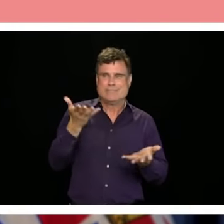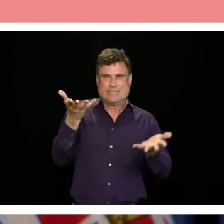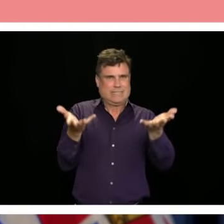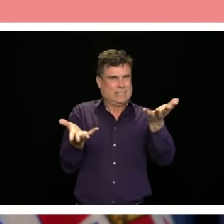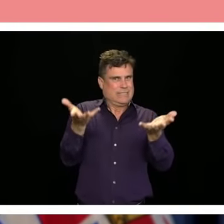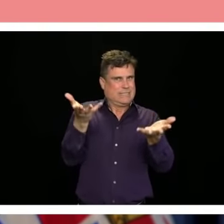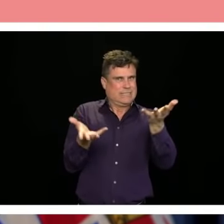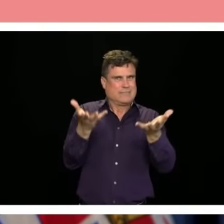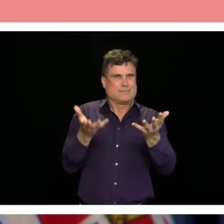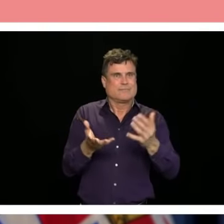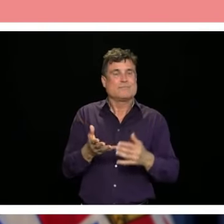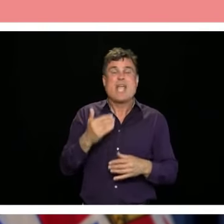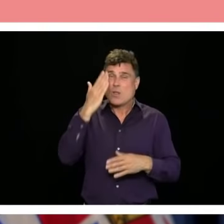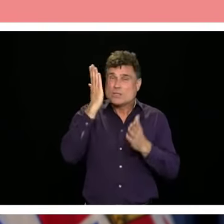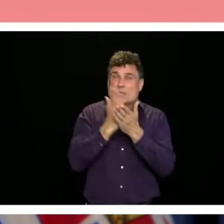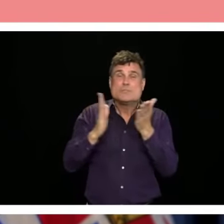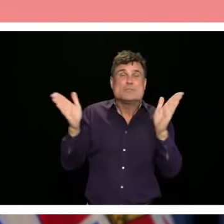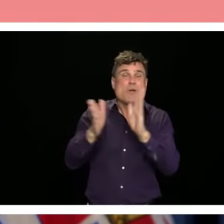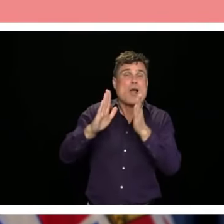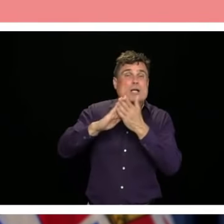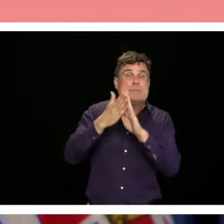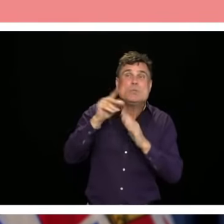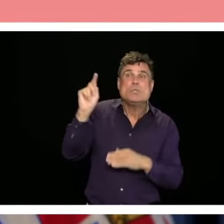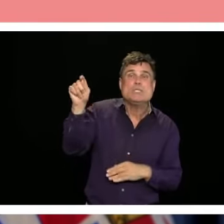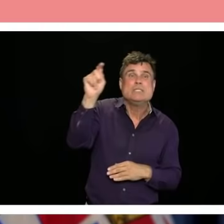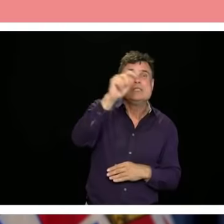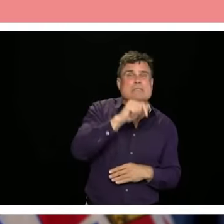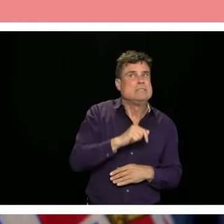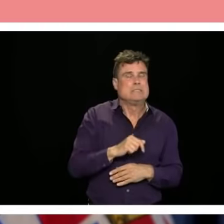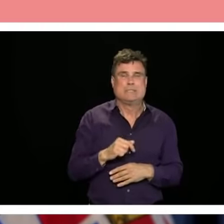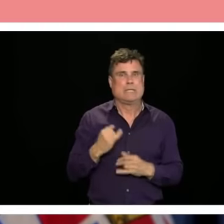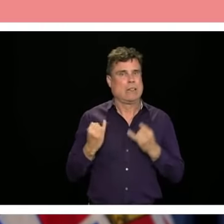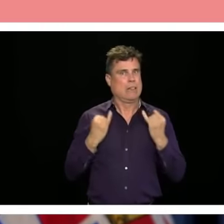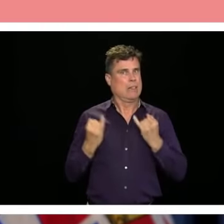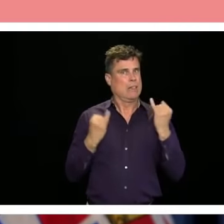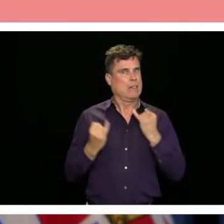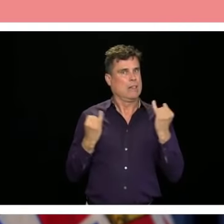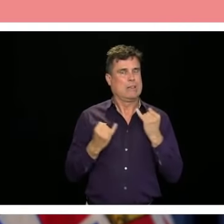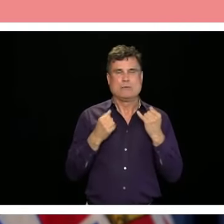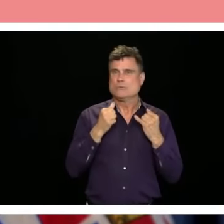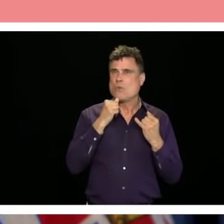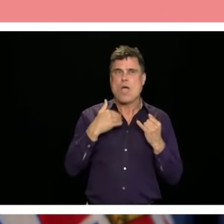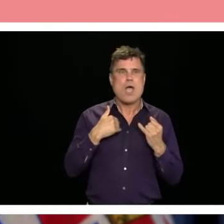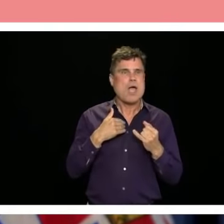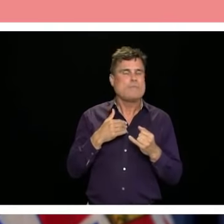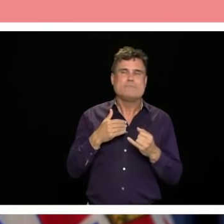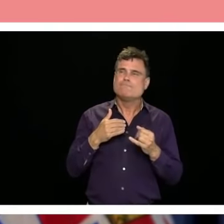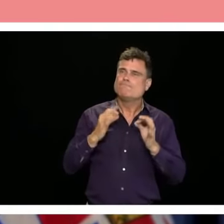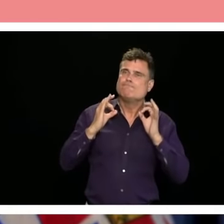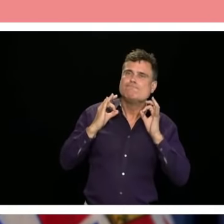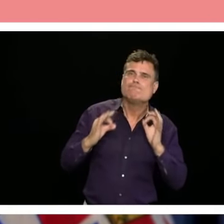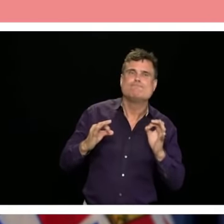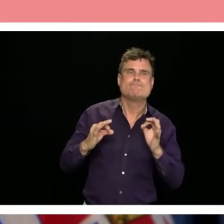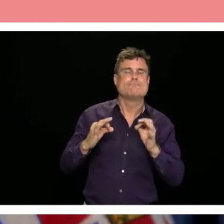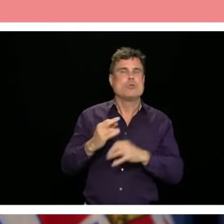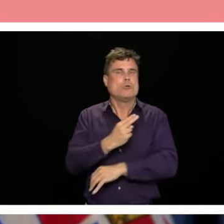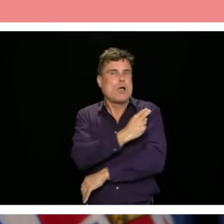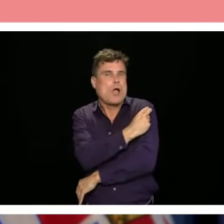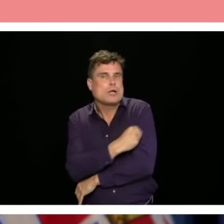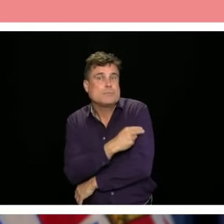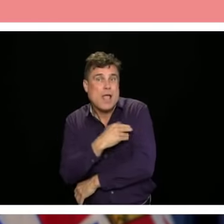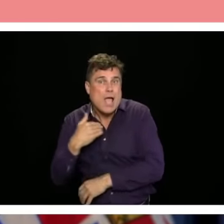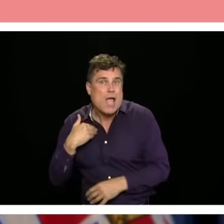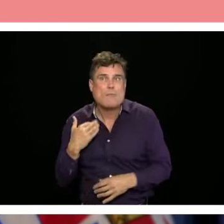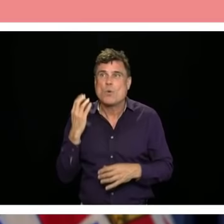in July. And I think this is where we need to encourage, and we need to find that balance with communities. I